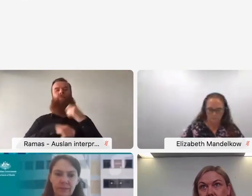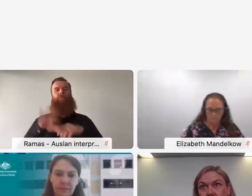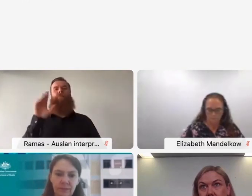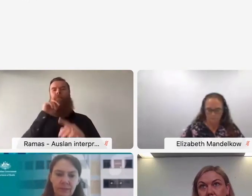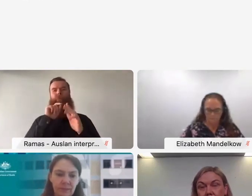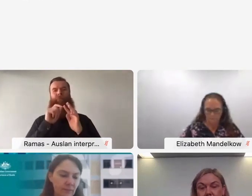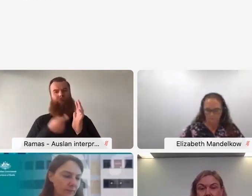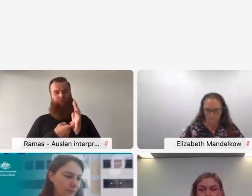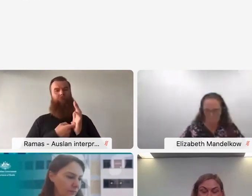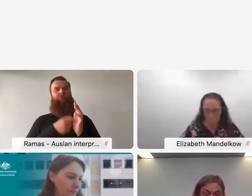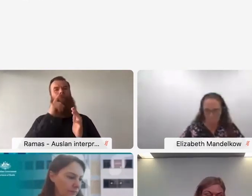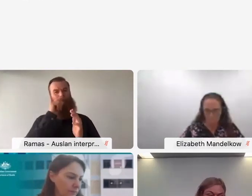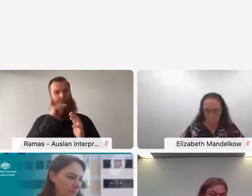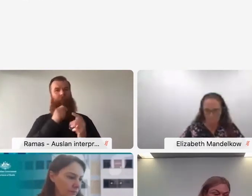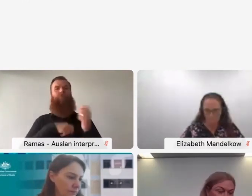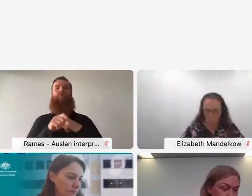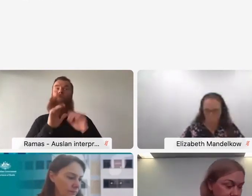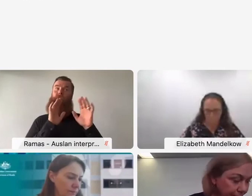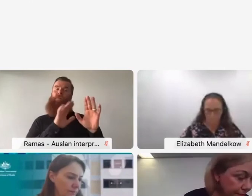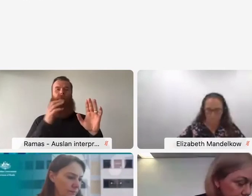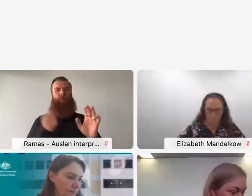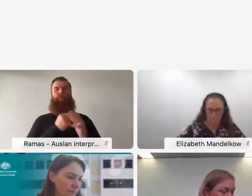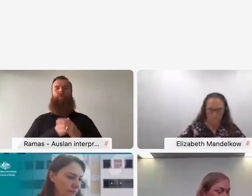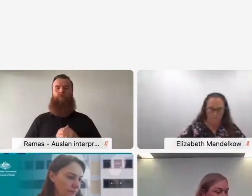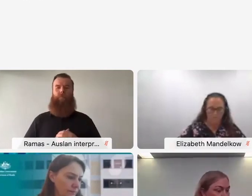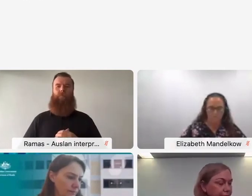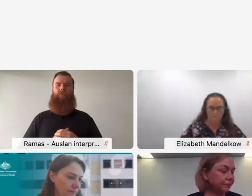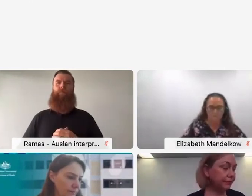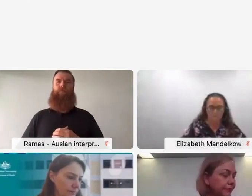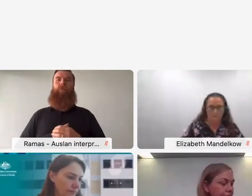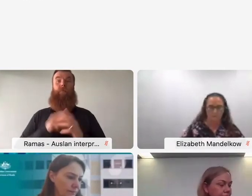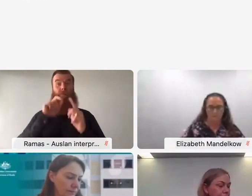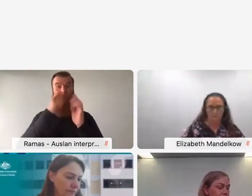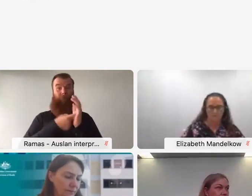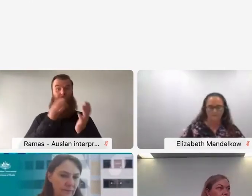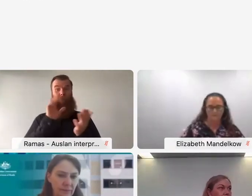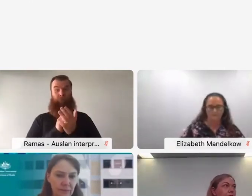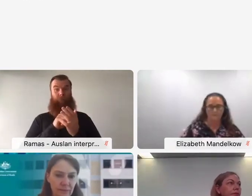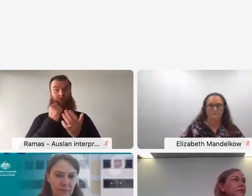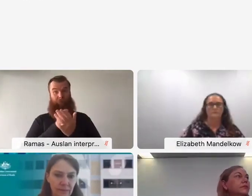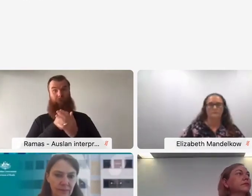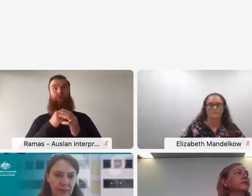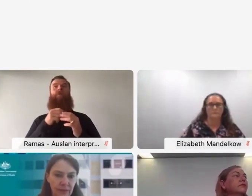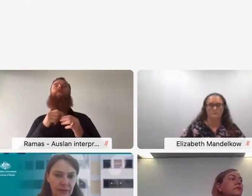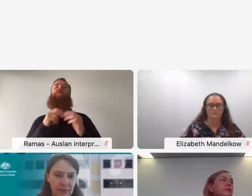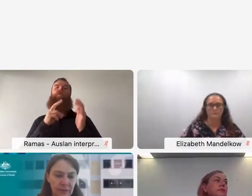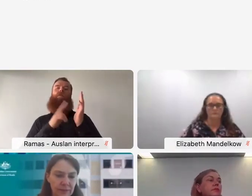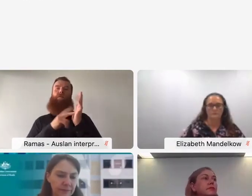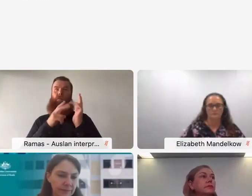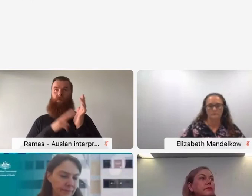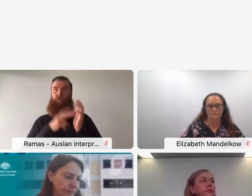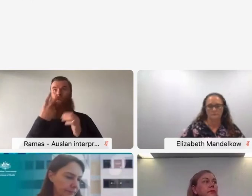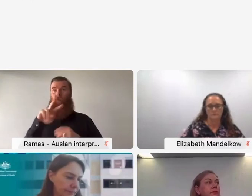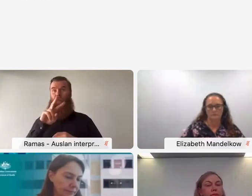residency visa. That permanent residency visa will come into play in November 2022. And it